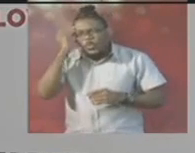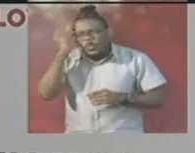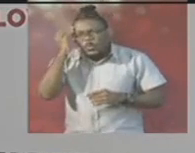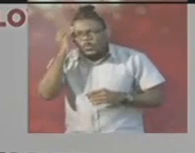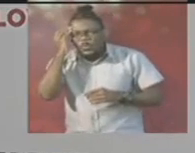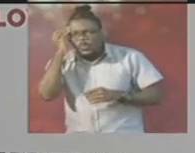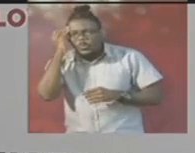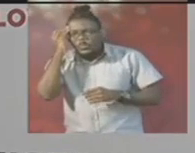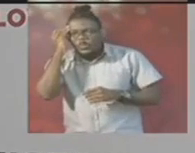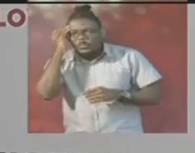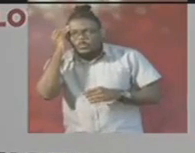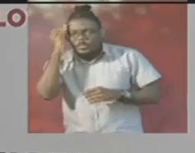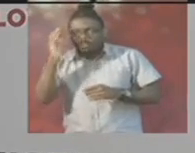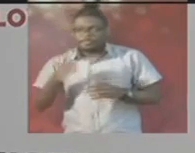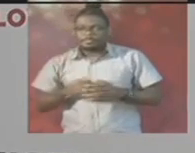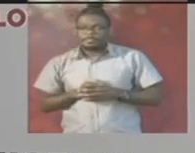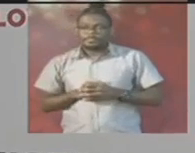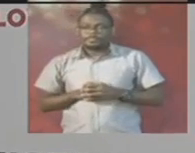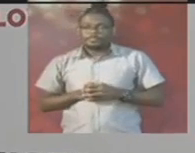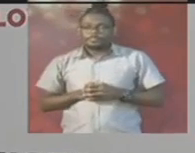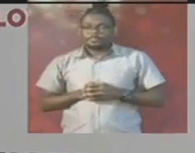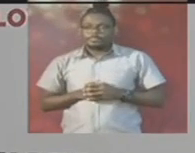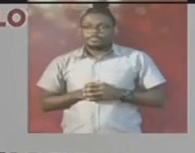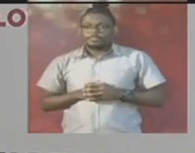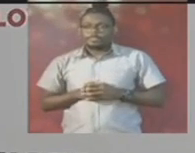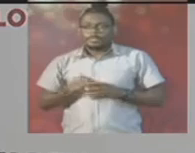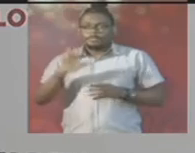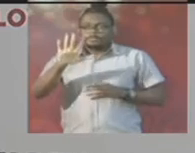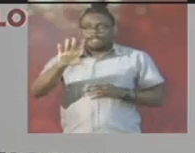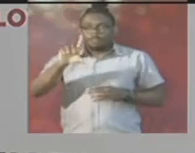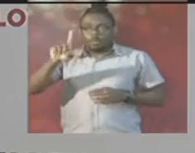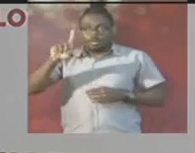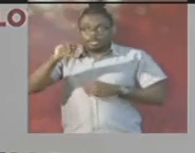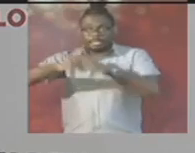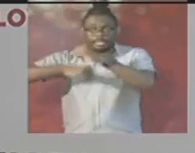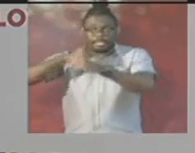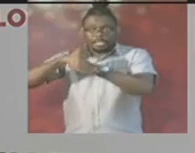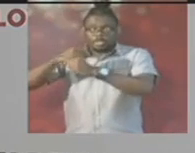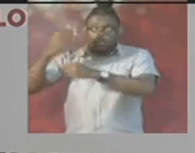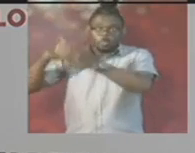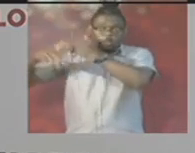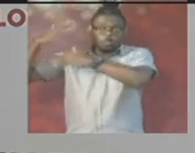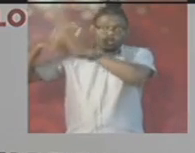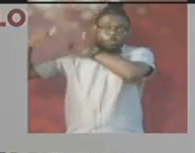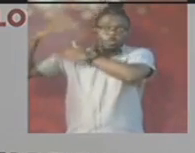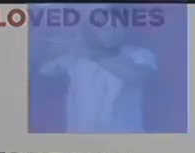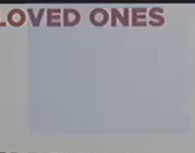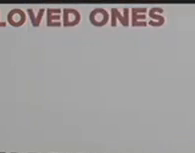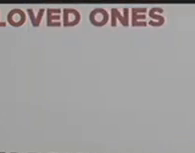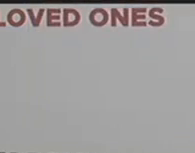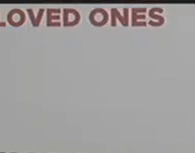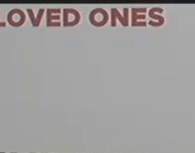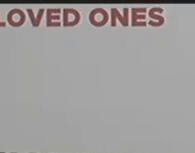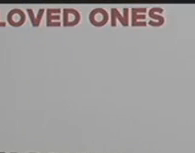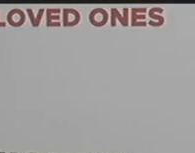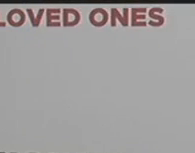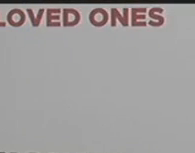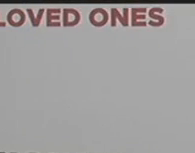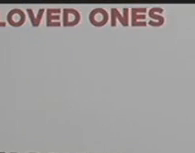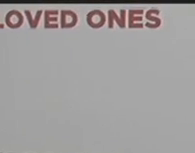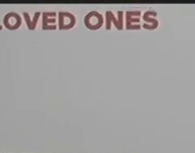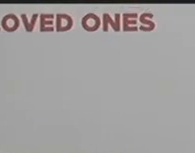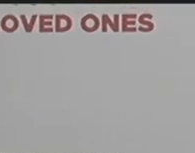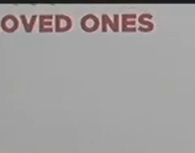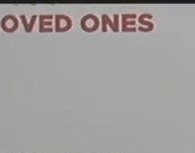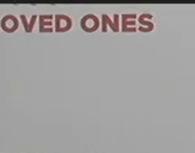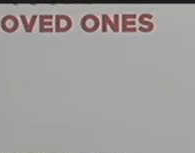Interestingly enough, on this day, 51 years ago, Trinidad and Tobago was in social and